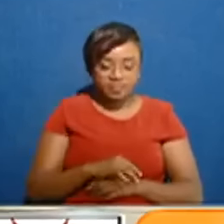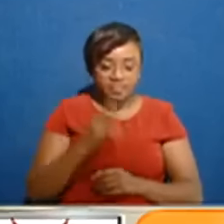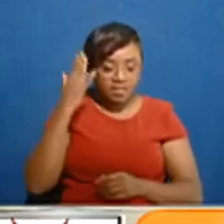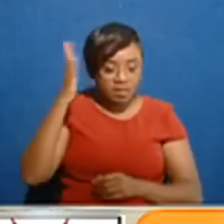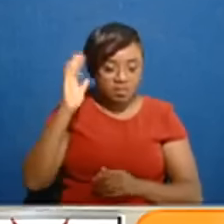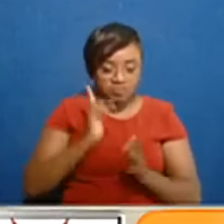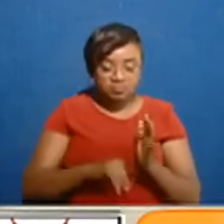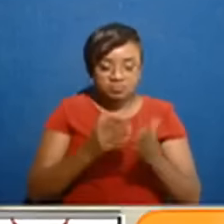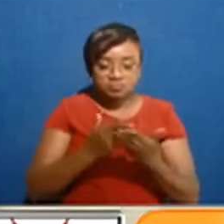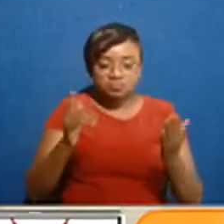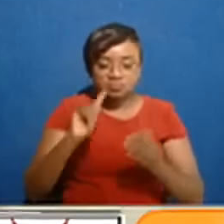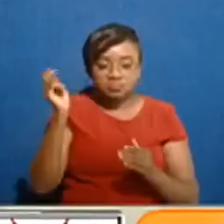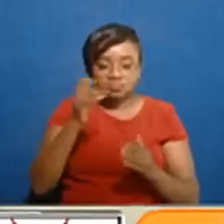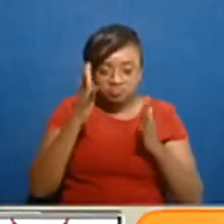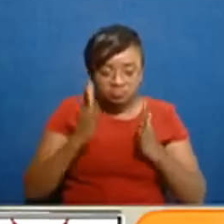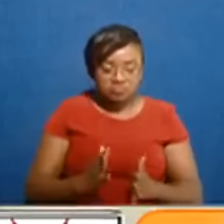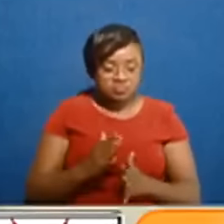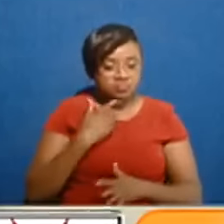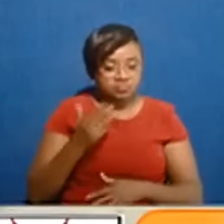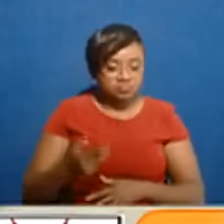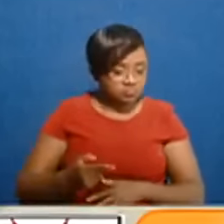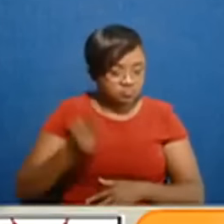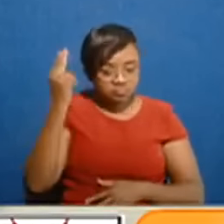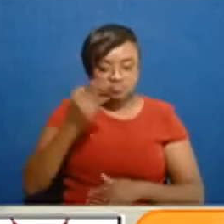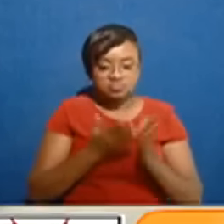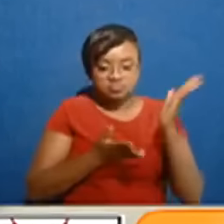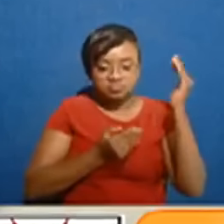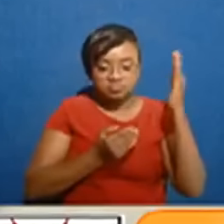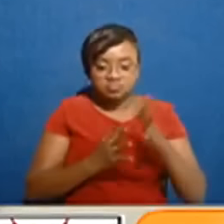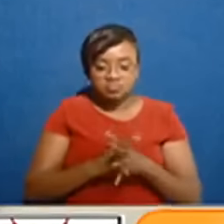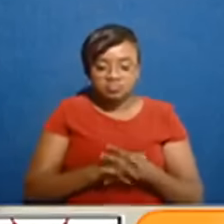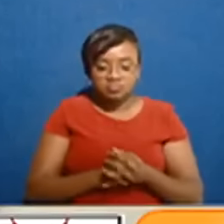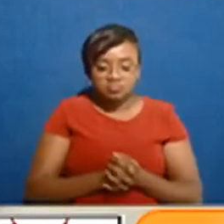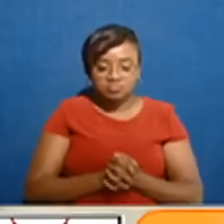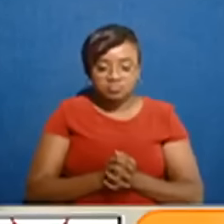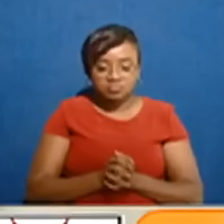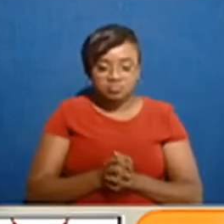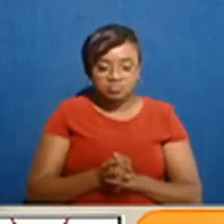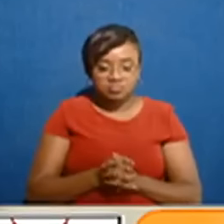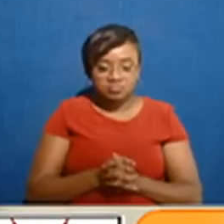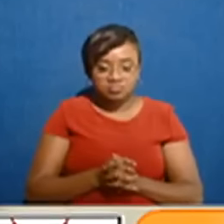Kenya have very high expectations of me.